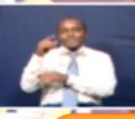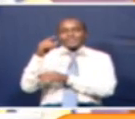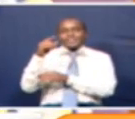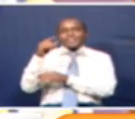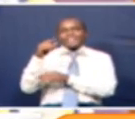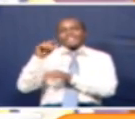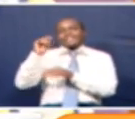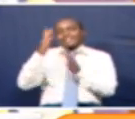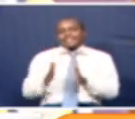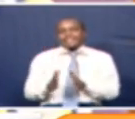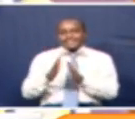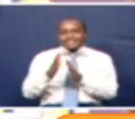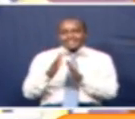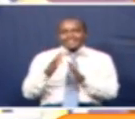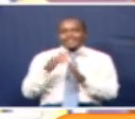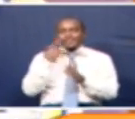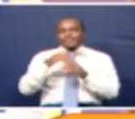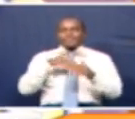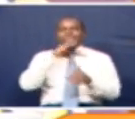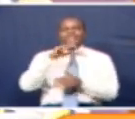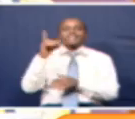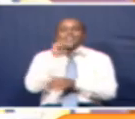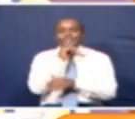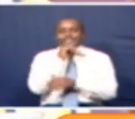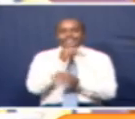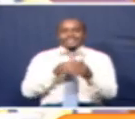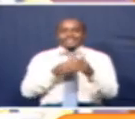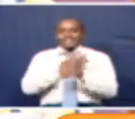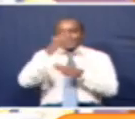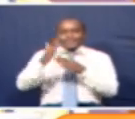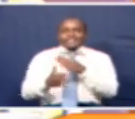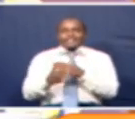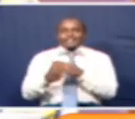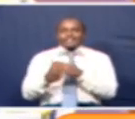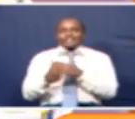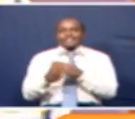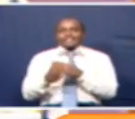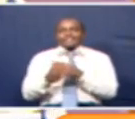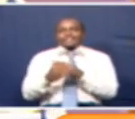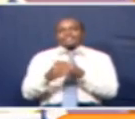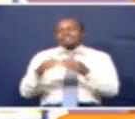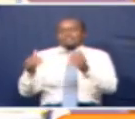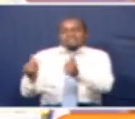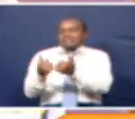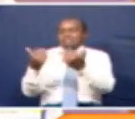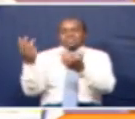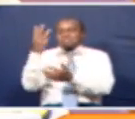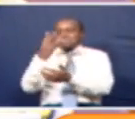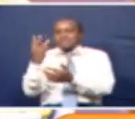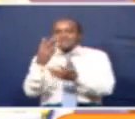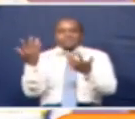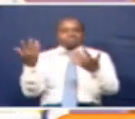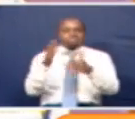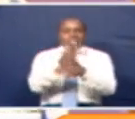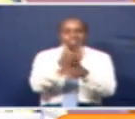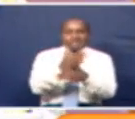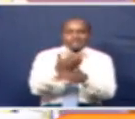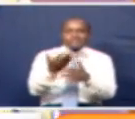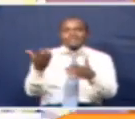Kenyans who lost their lives will be buried over the weekend. So the memorial can take place on Wednesday, can take place on